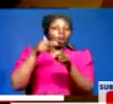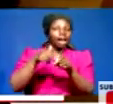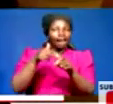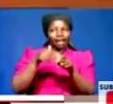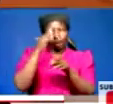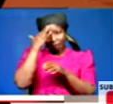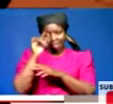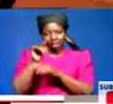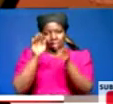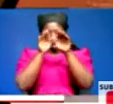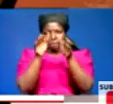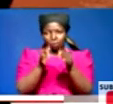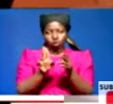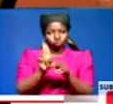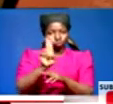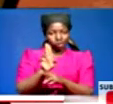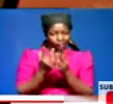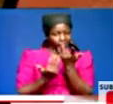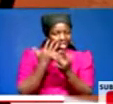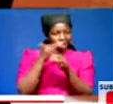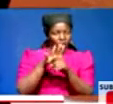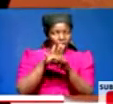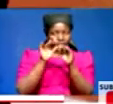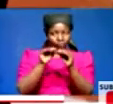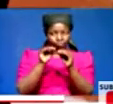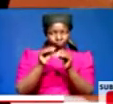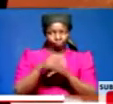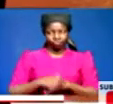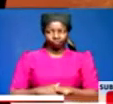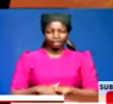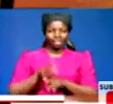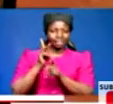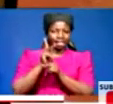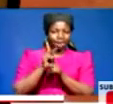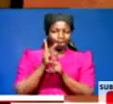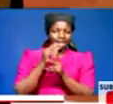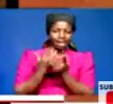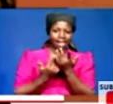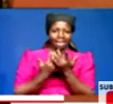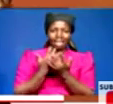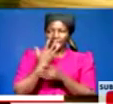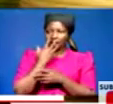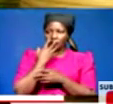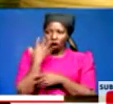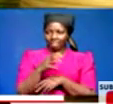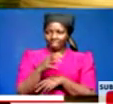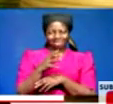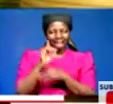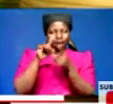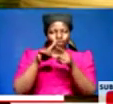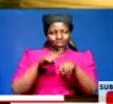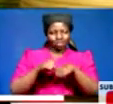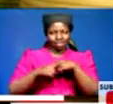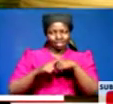fire pots use less firewood or briquettes for heating and retains heat for up to 6 hours. Once that